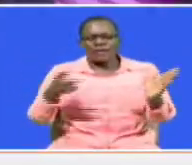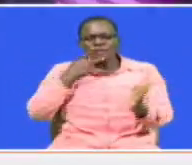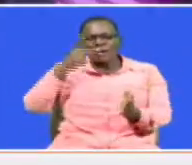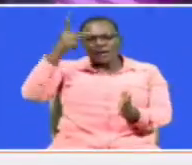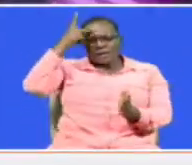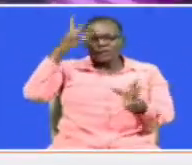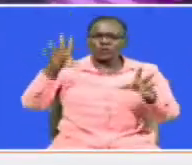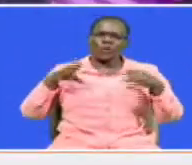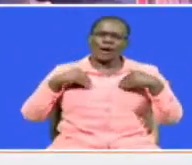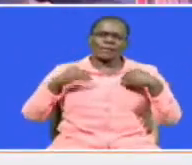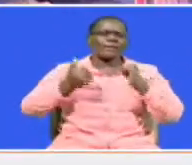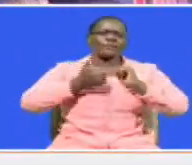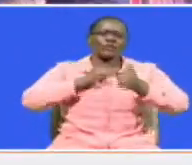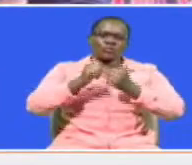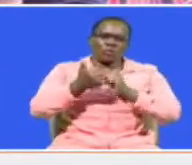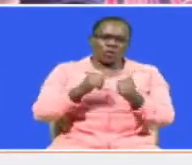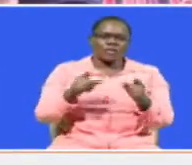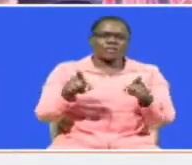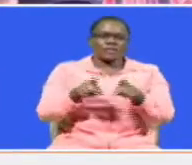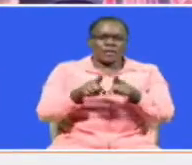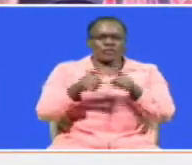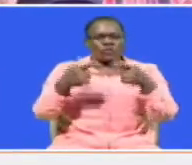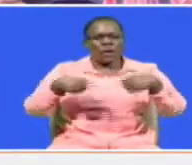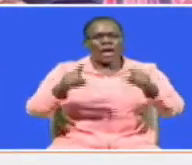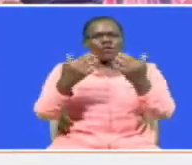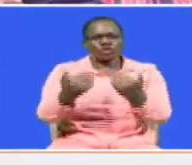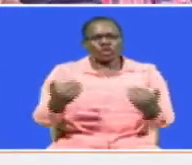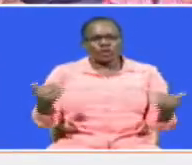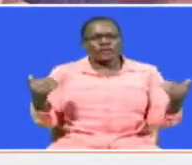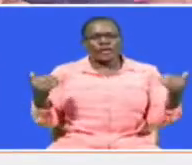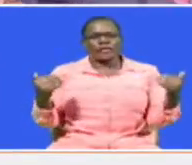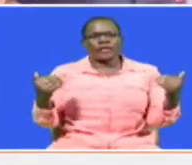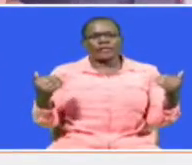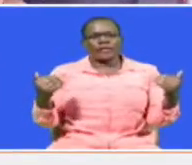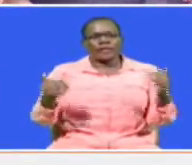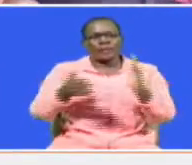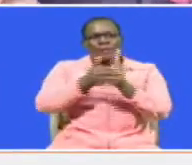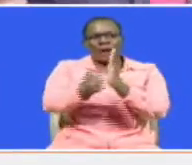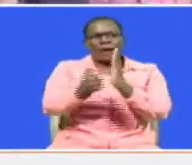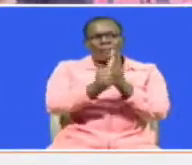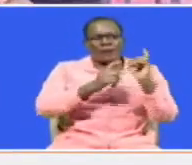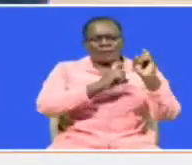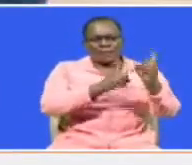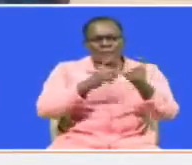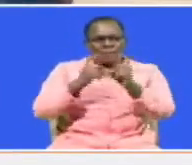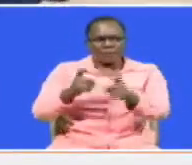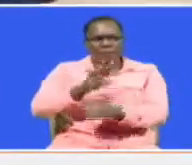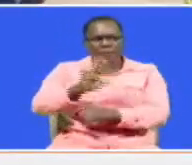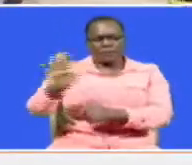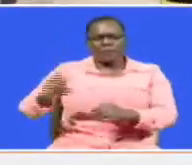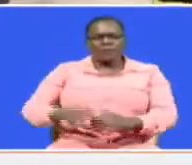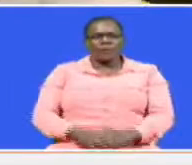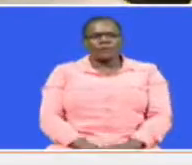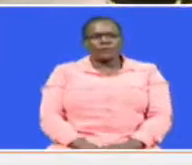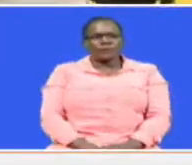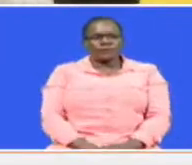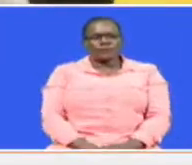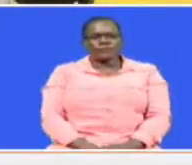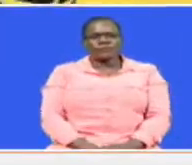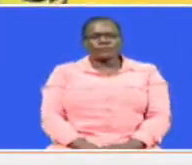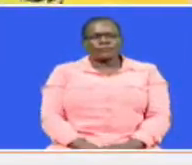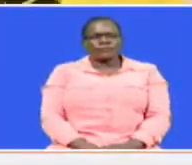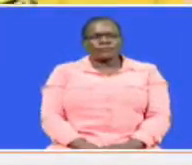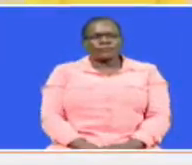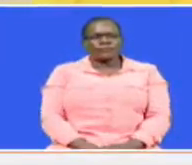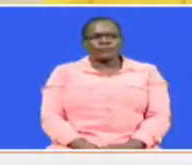wazazi kukumbatia michezo na kuwapa wanawao nafasi ya kuvinoa vipaji vyao. I think once you expose the kids to this kind